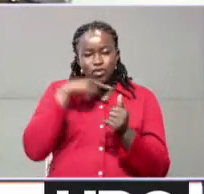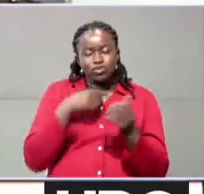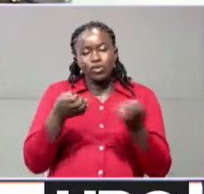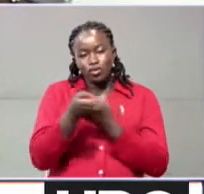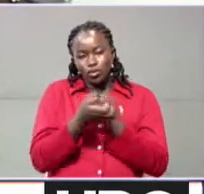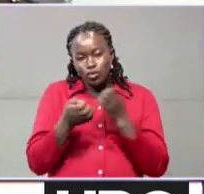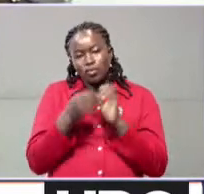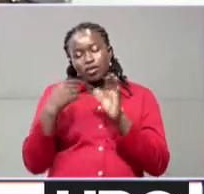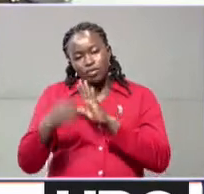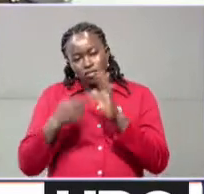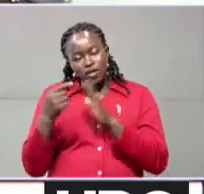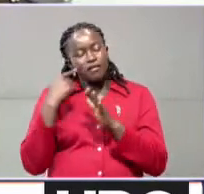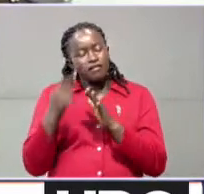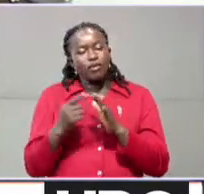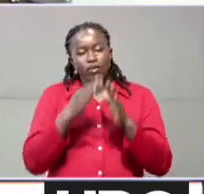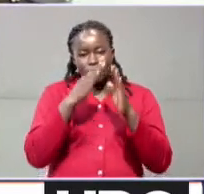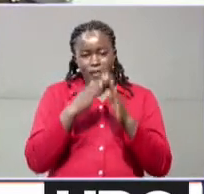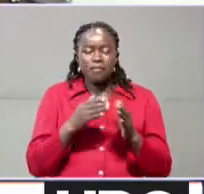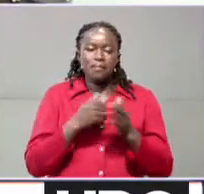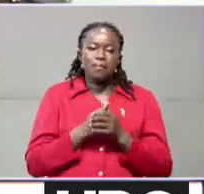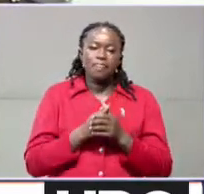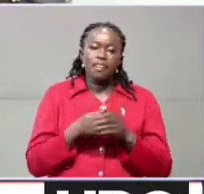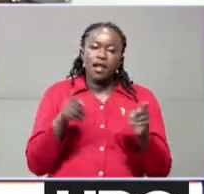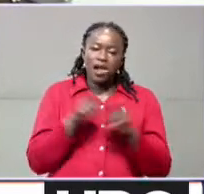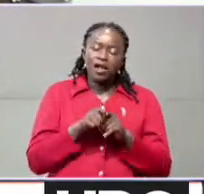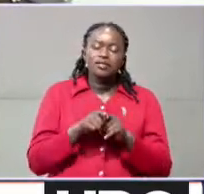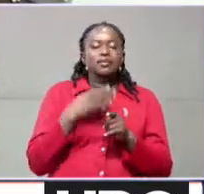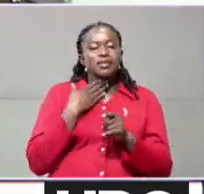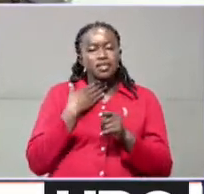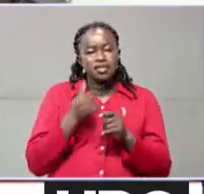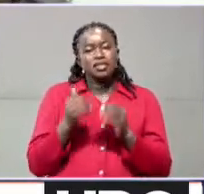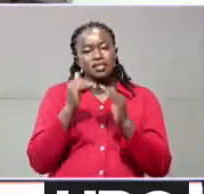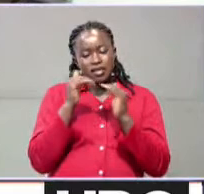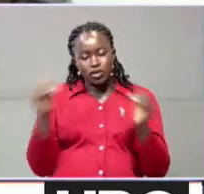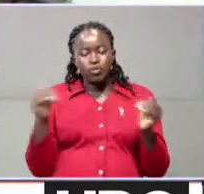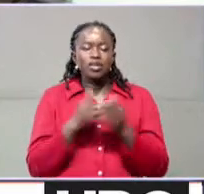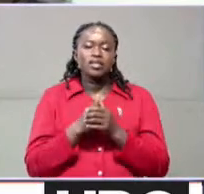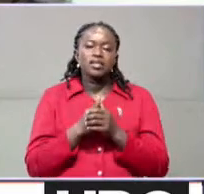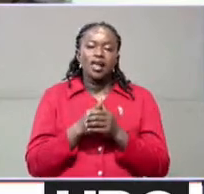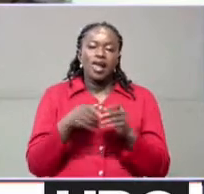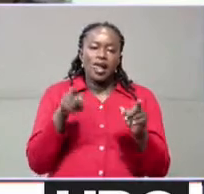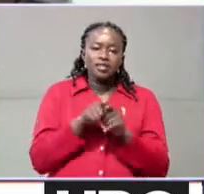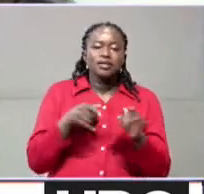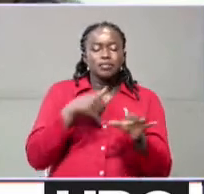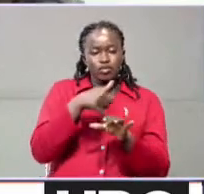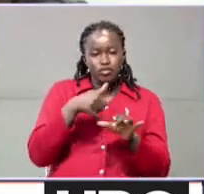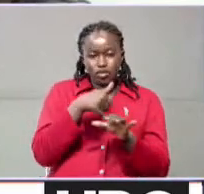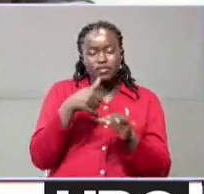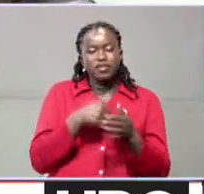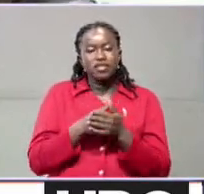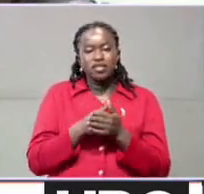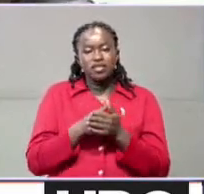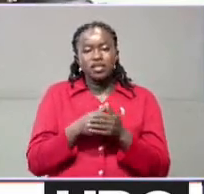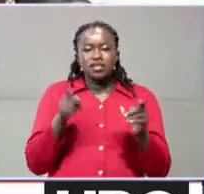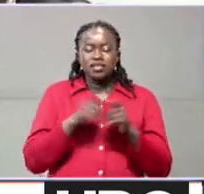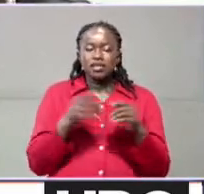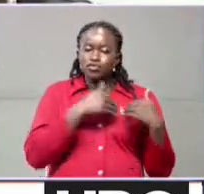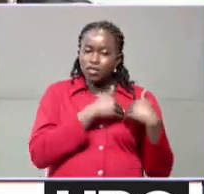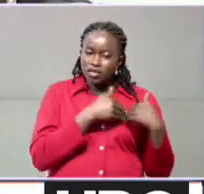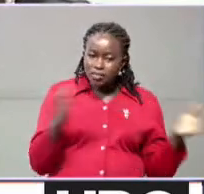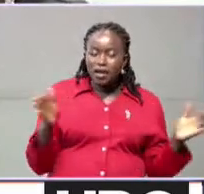condition of households this requires equity and inclusivity transparency and